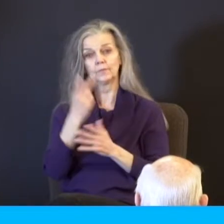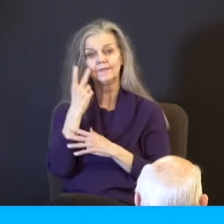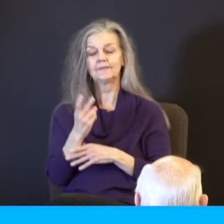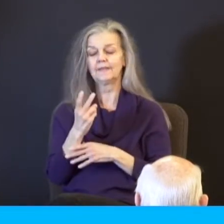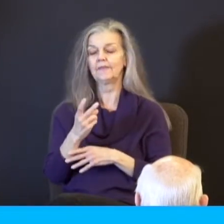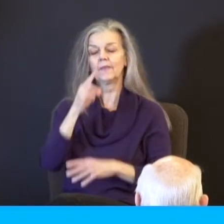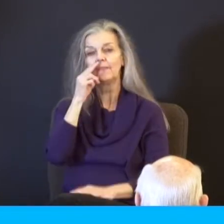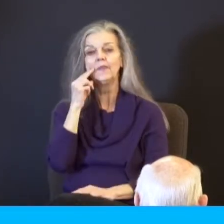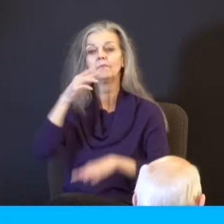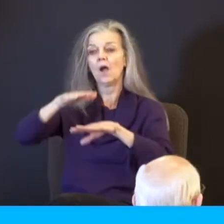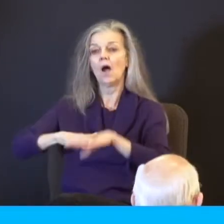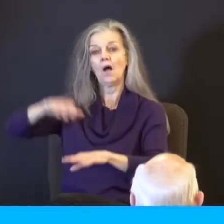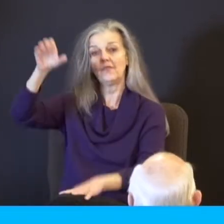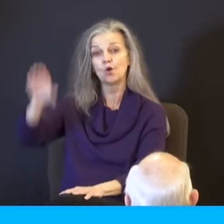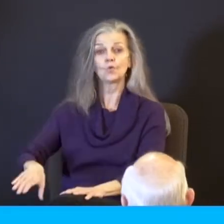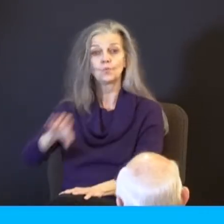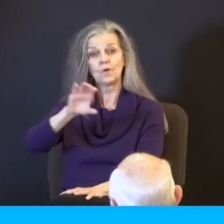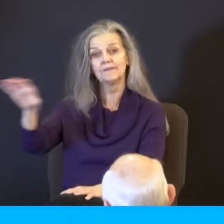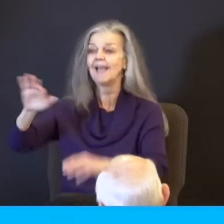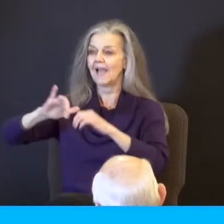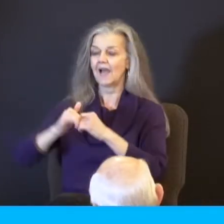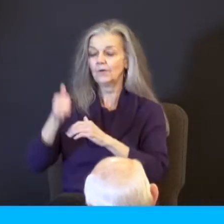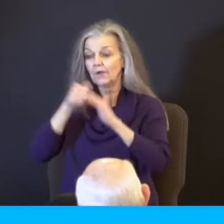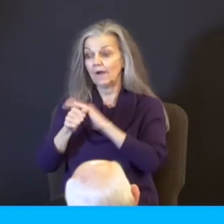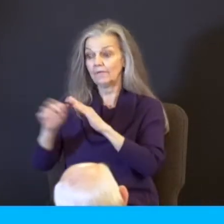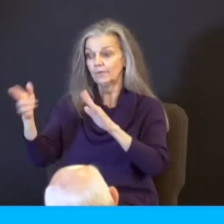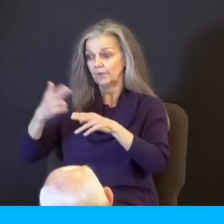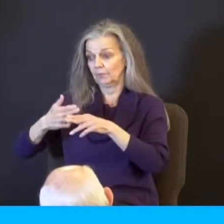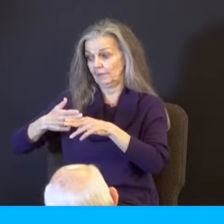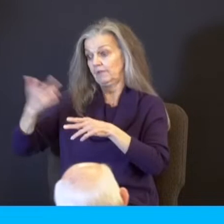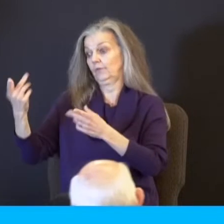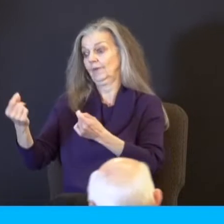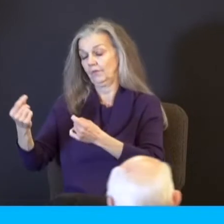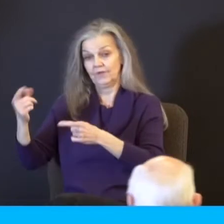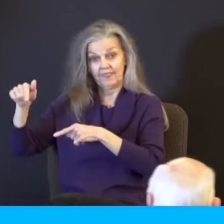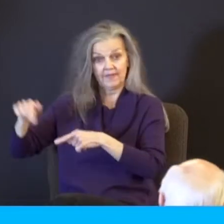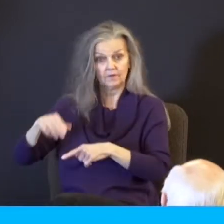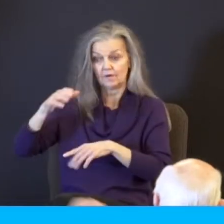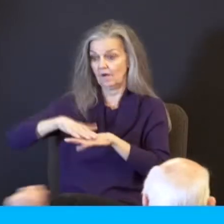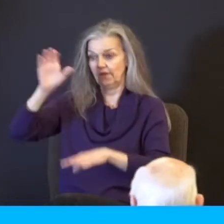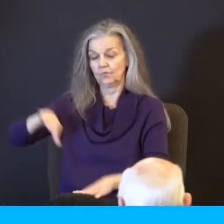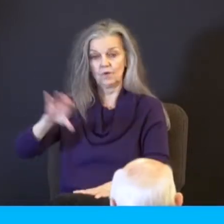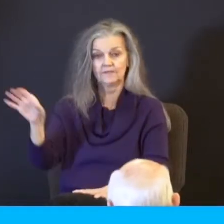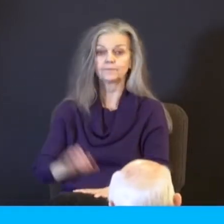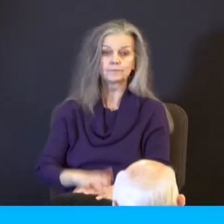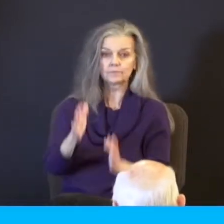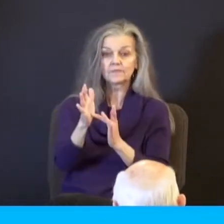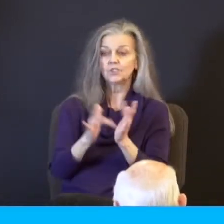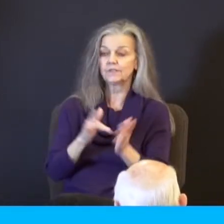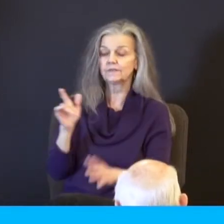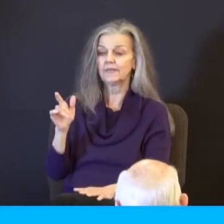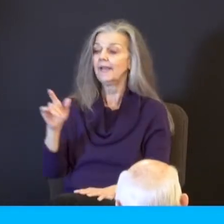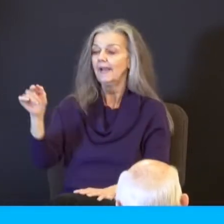cross. I mean, how do you hide from your reputation there? And yet Jesus said, truly, I tell you, you'll be with me today in paradise. When he said, Lord,